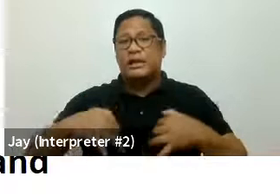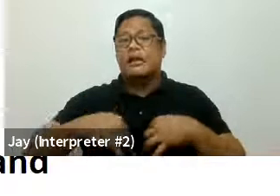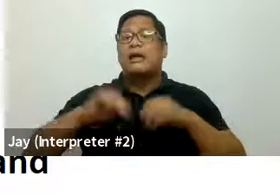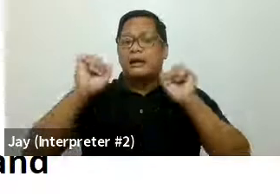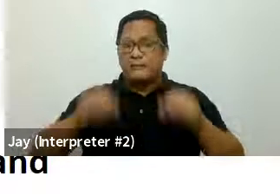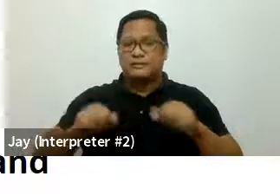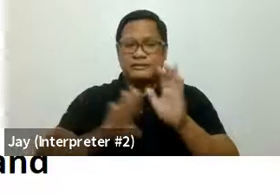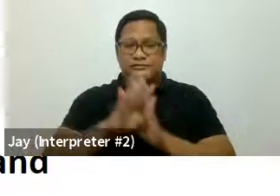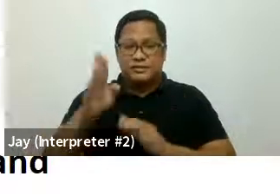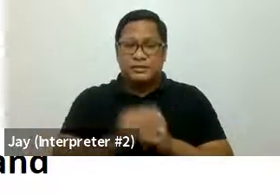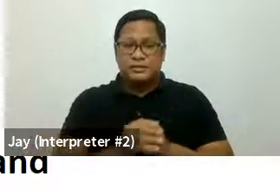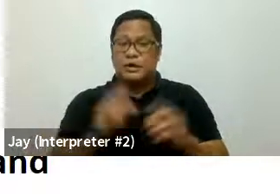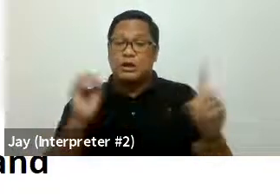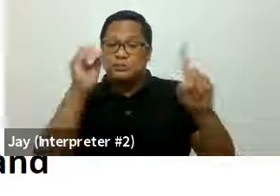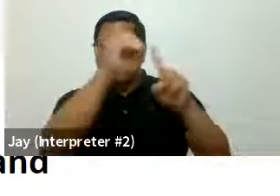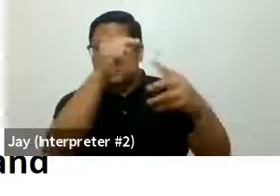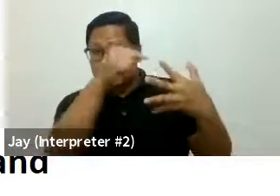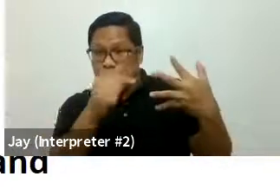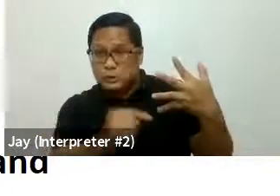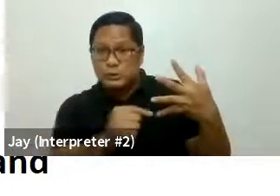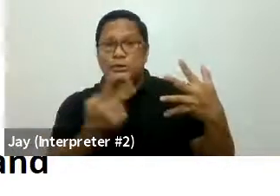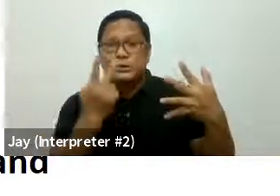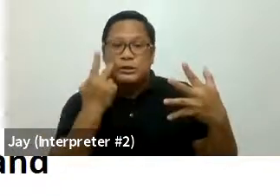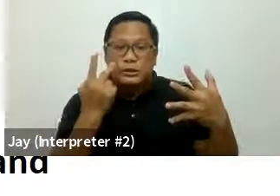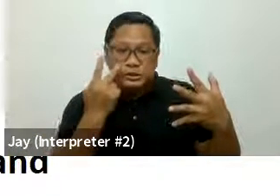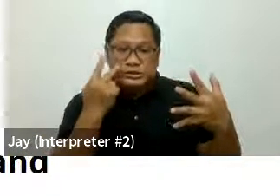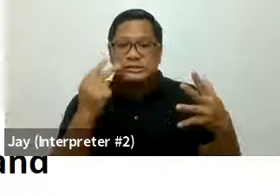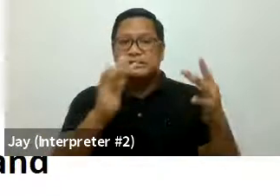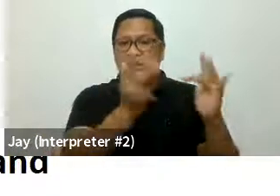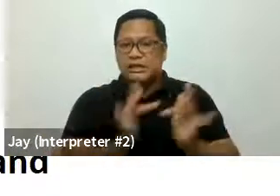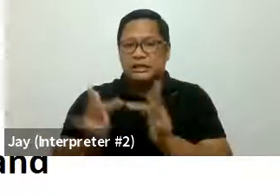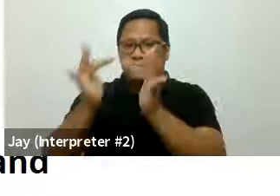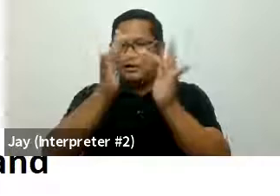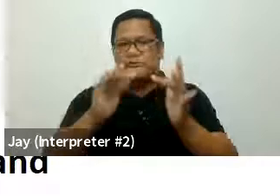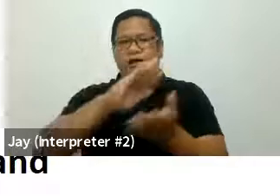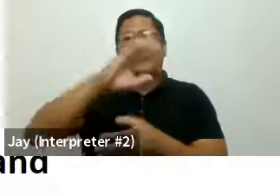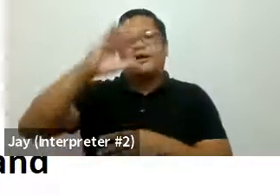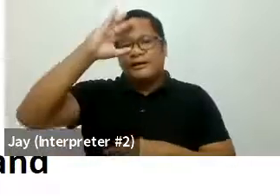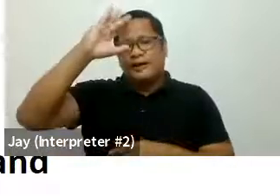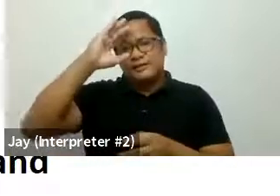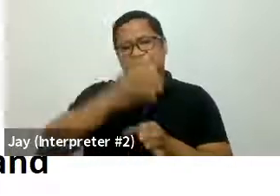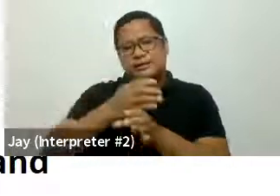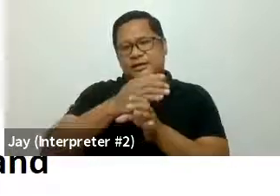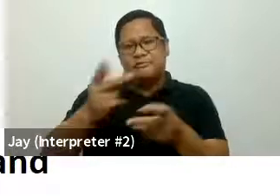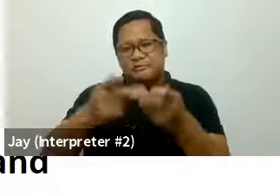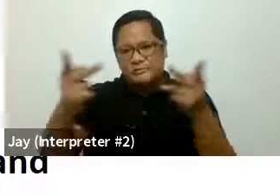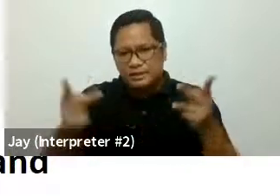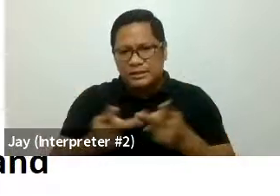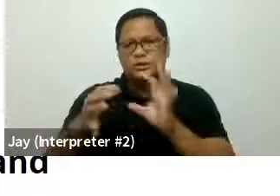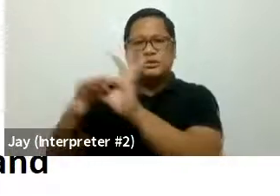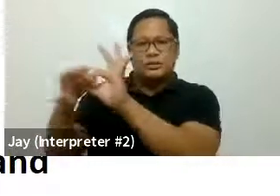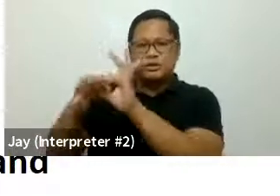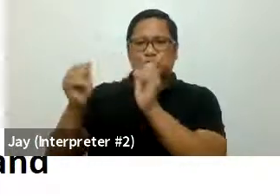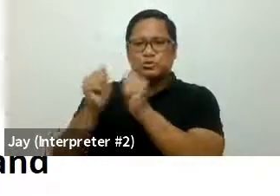others, are to oversee the network of cancer care facilities in collaboration with concerned DOH